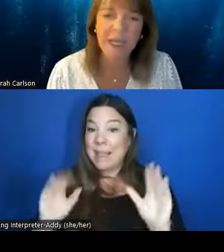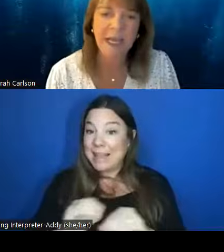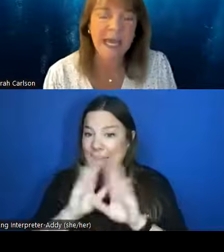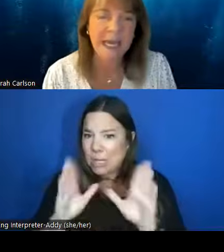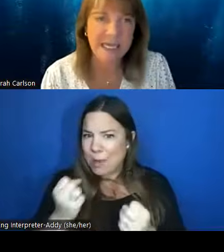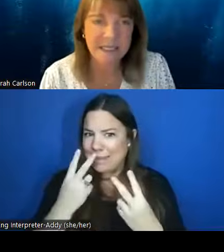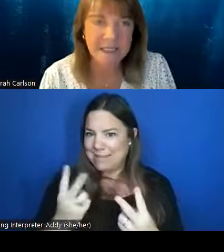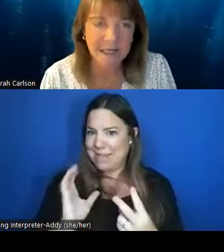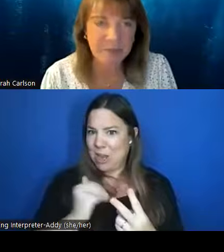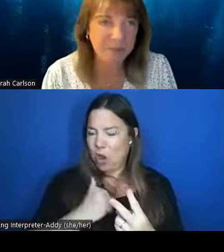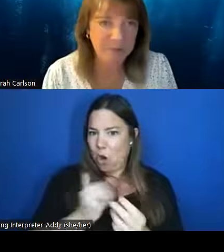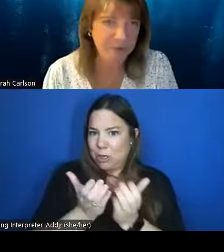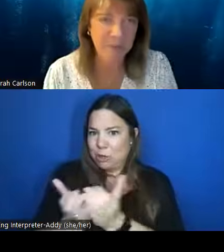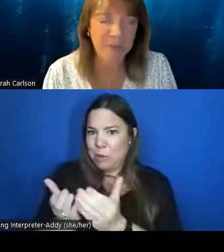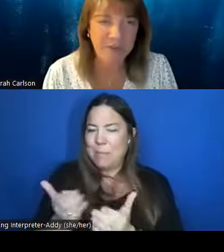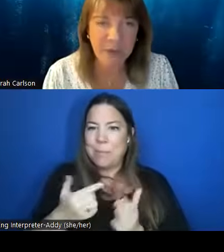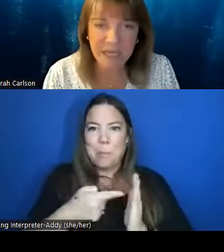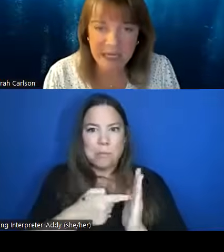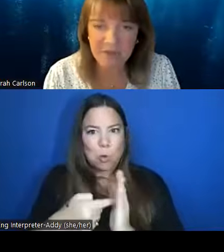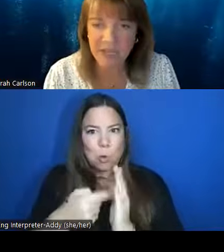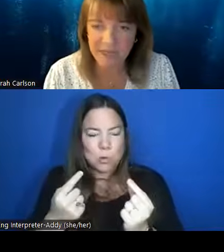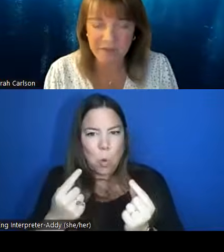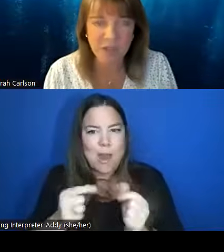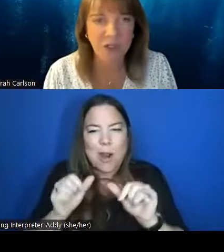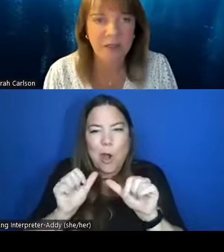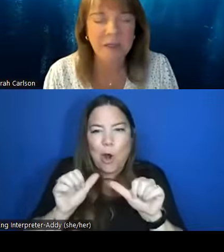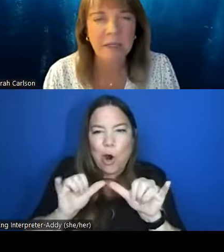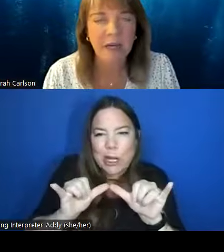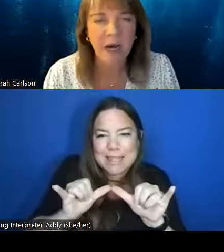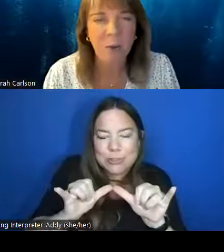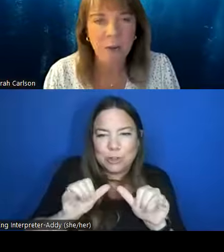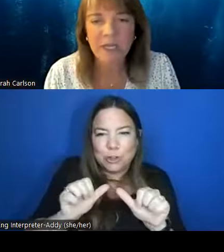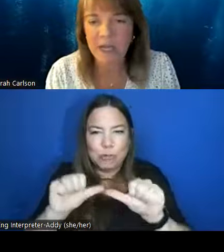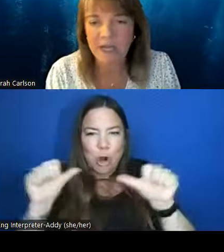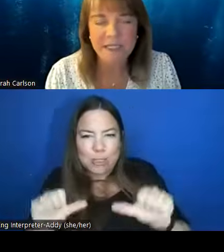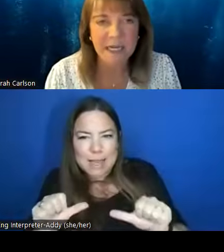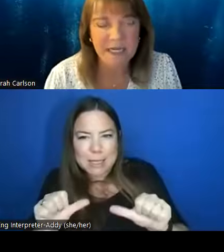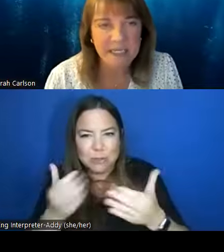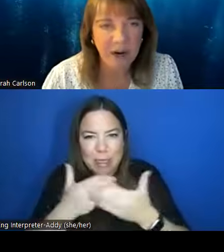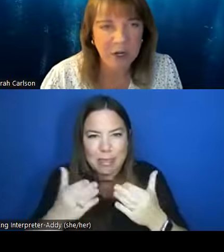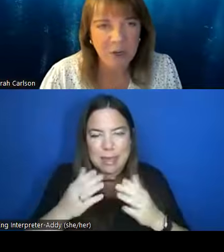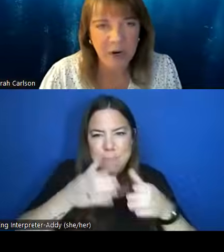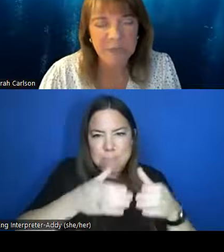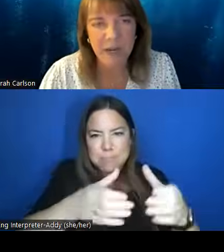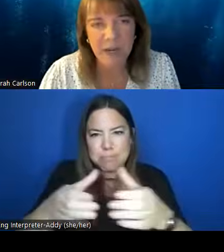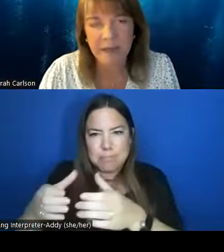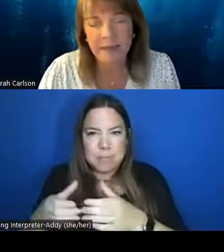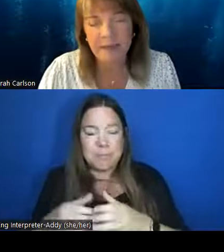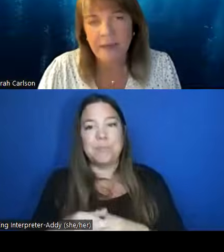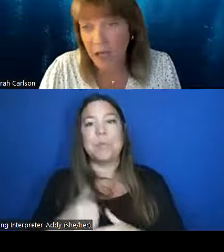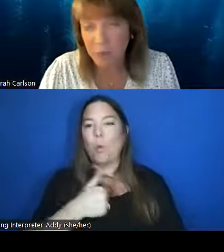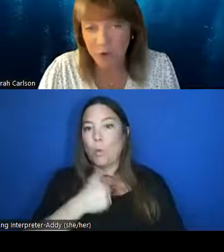architectural, and is from the very beginning of the excavation, we realized that it is characterized